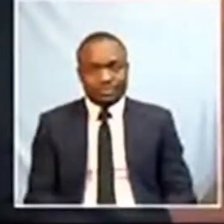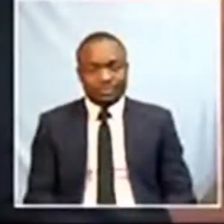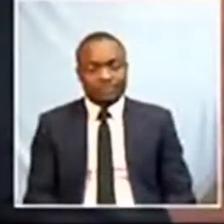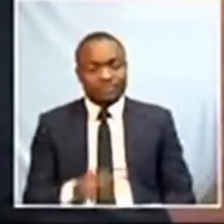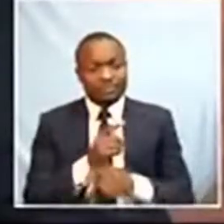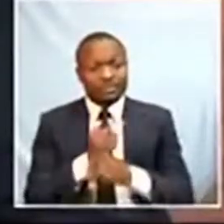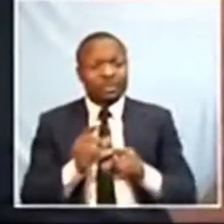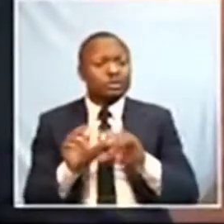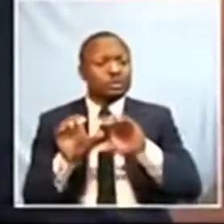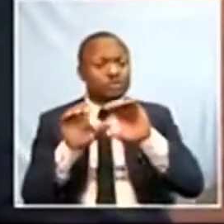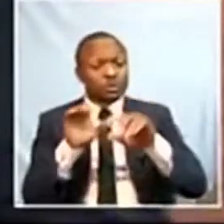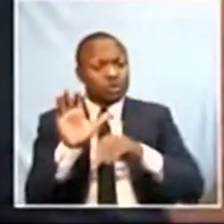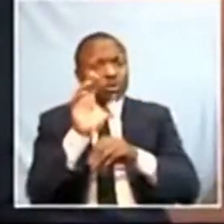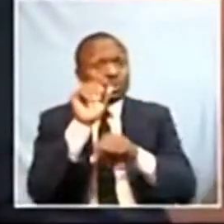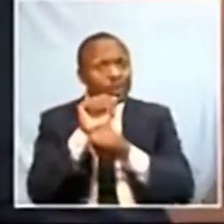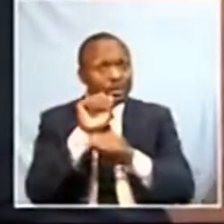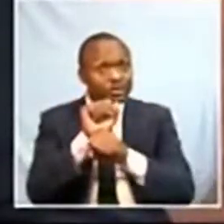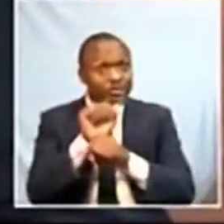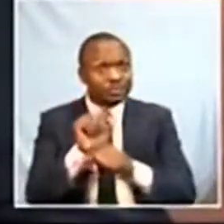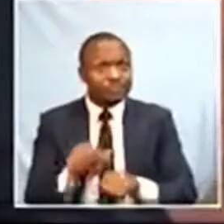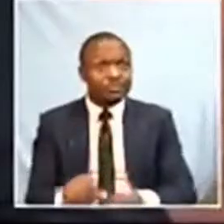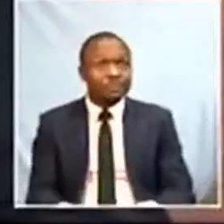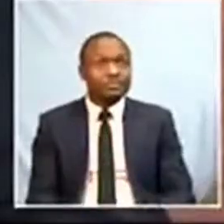Just to do your job.